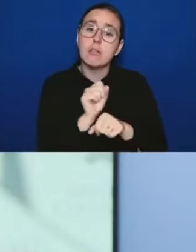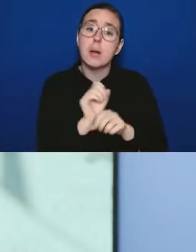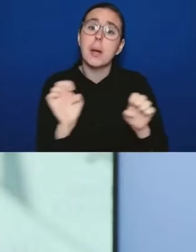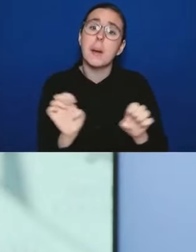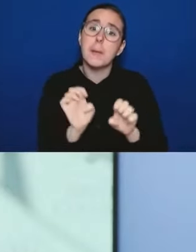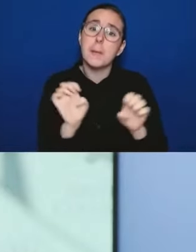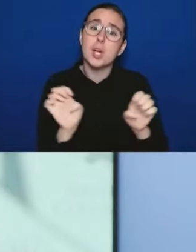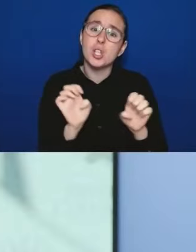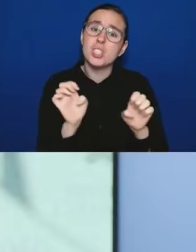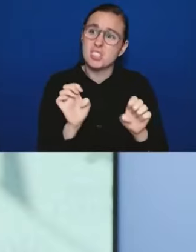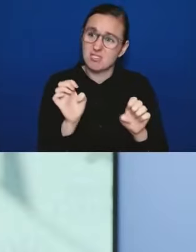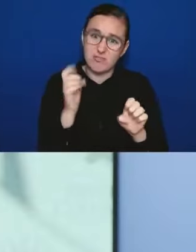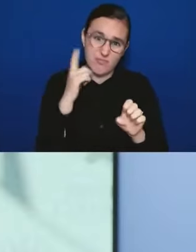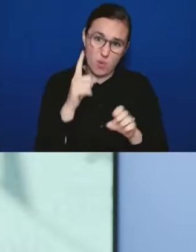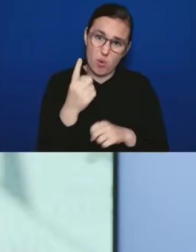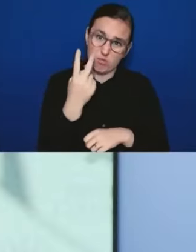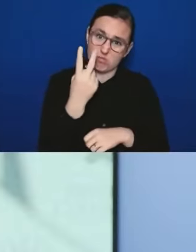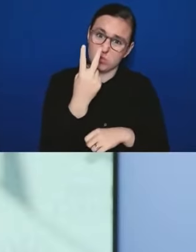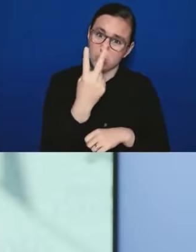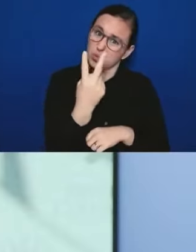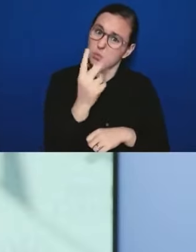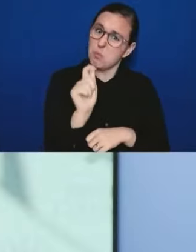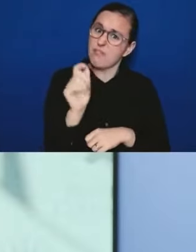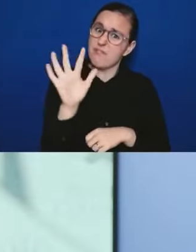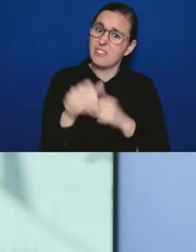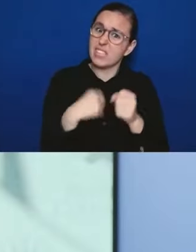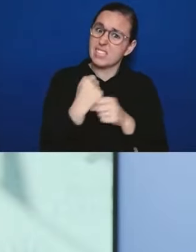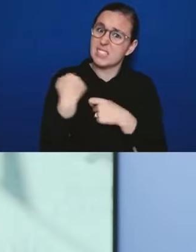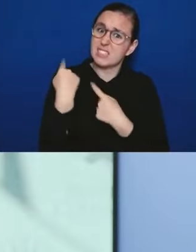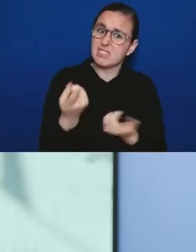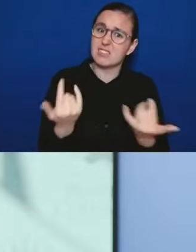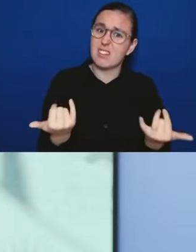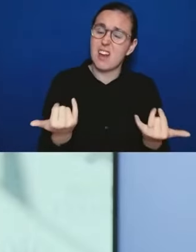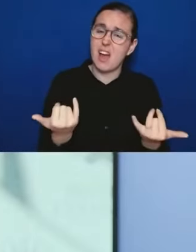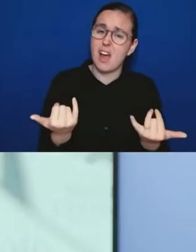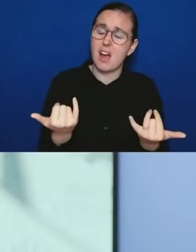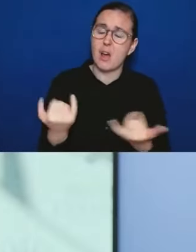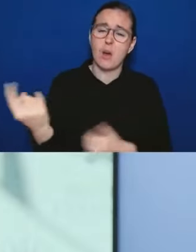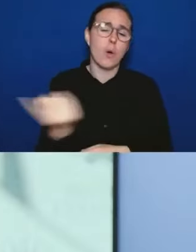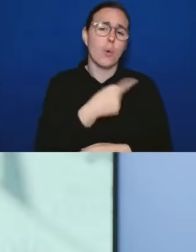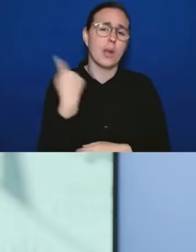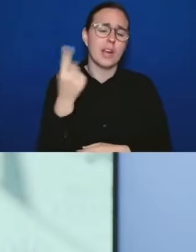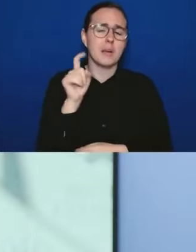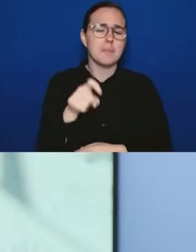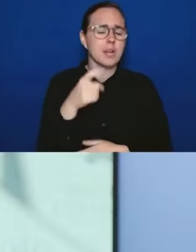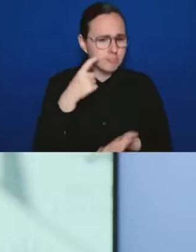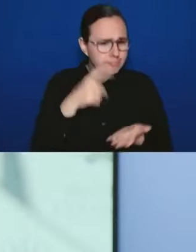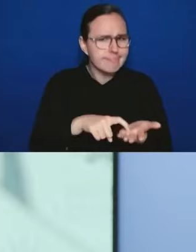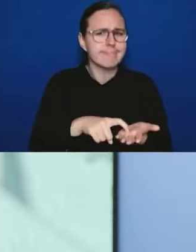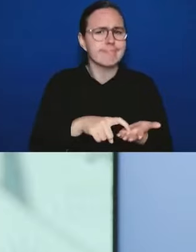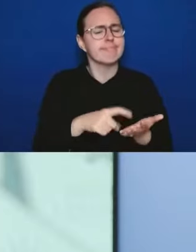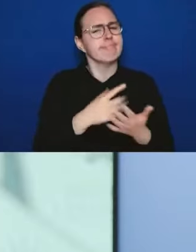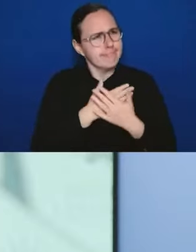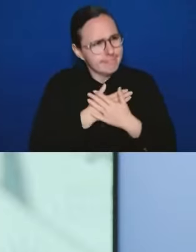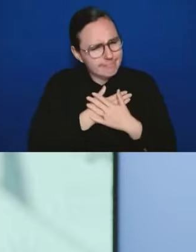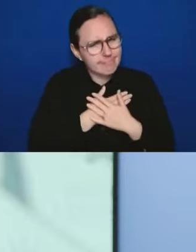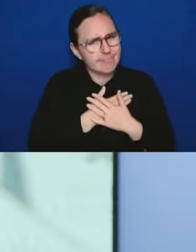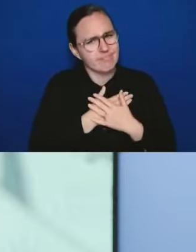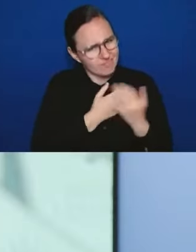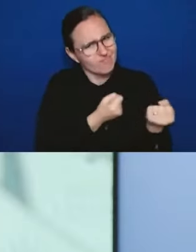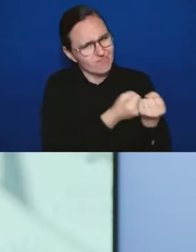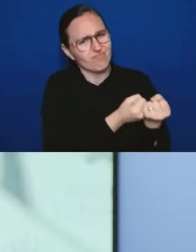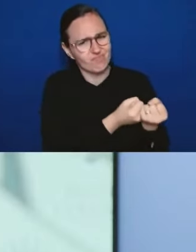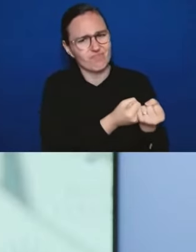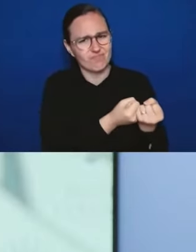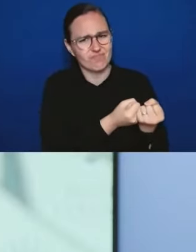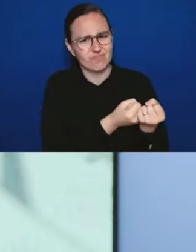continue to need our support, just as patients will as we deal with the challenges of respiratory illness season. A lot